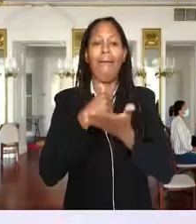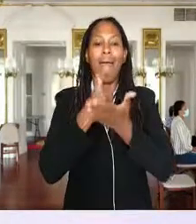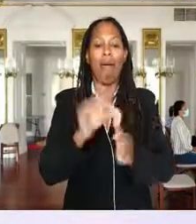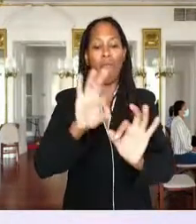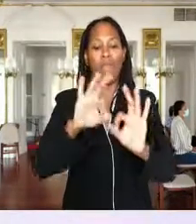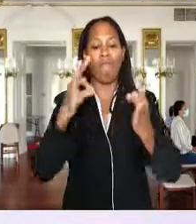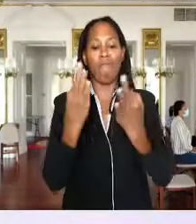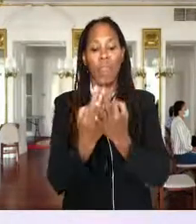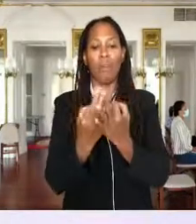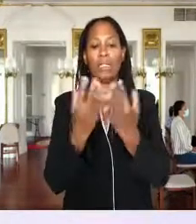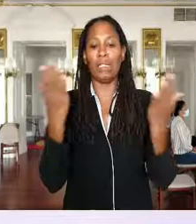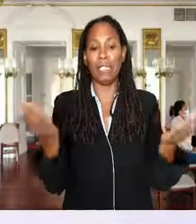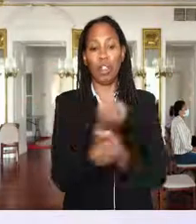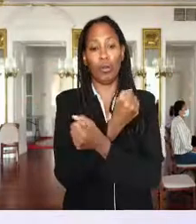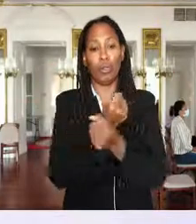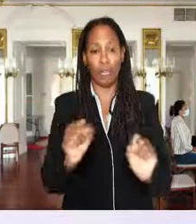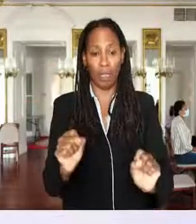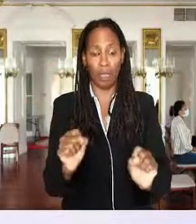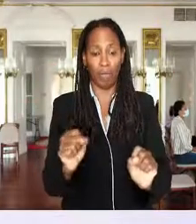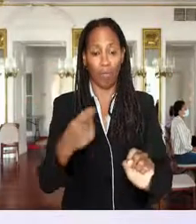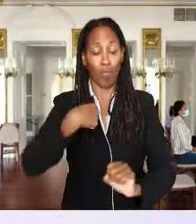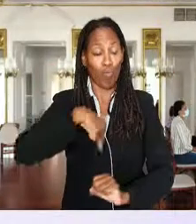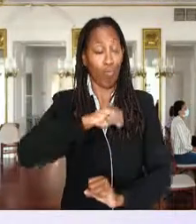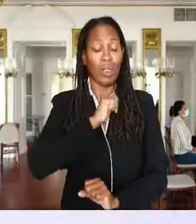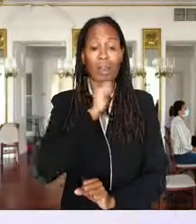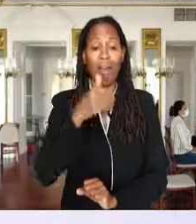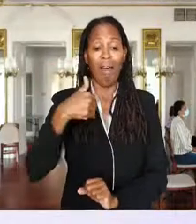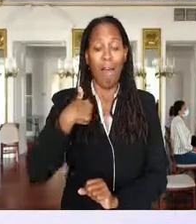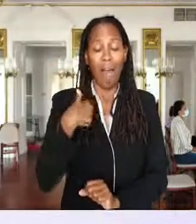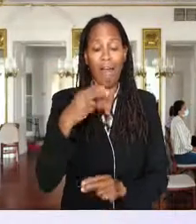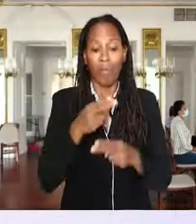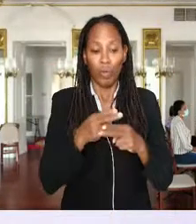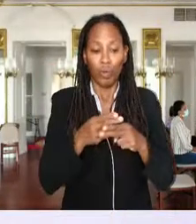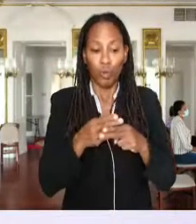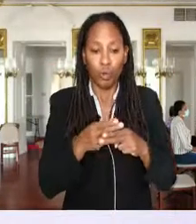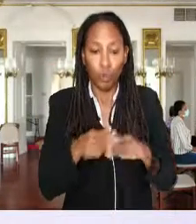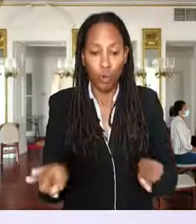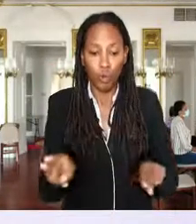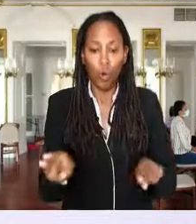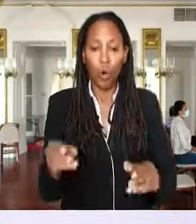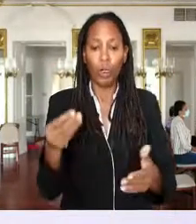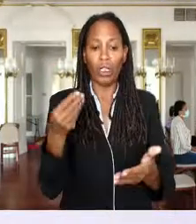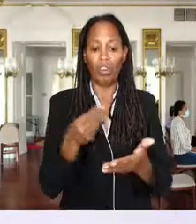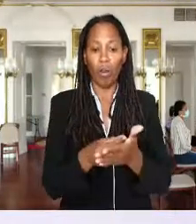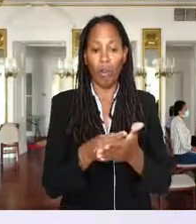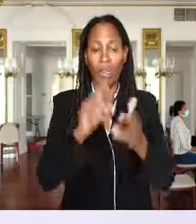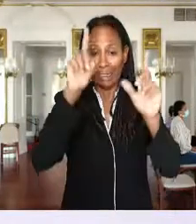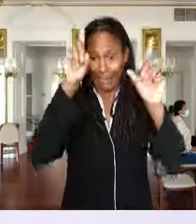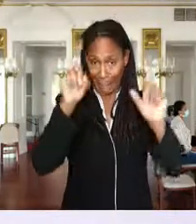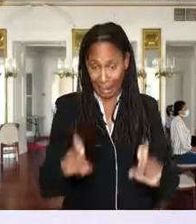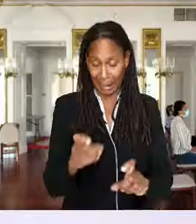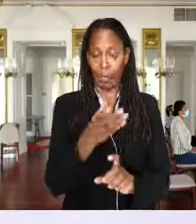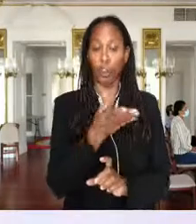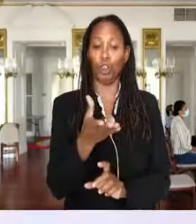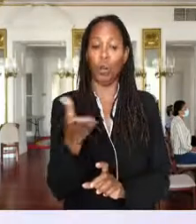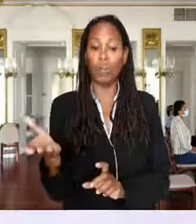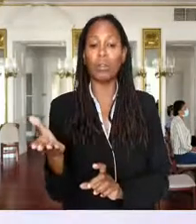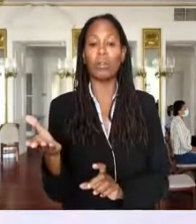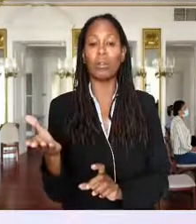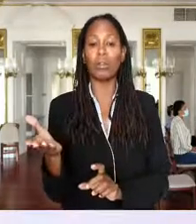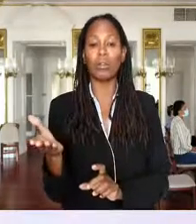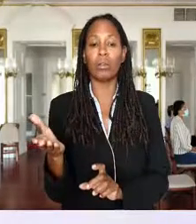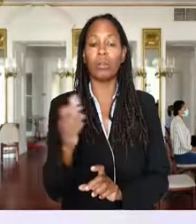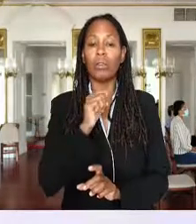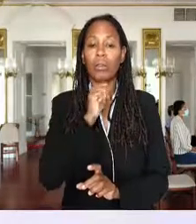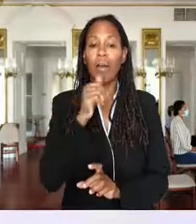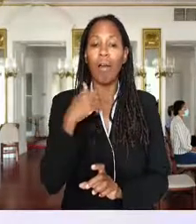family safe. But we have no shortage. We have no shortage. We don't have shortage of testing material. We don't have any shortage